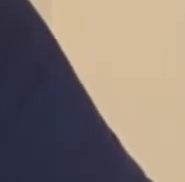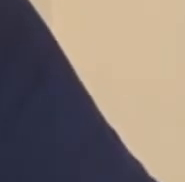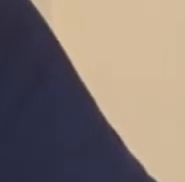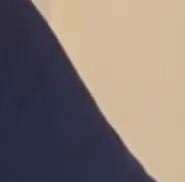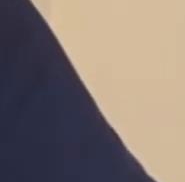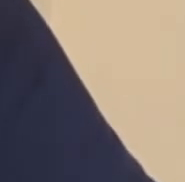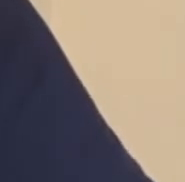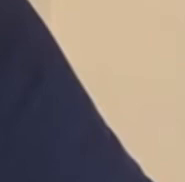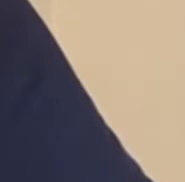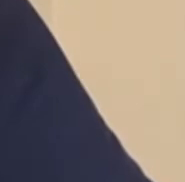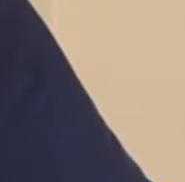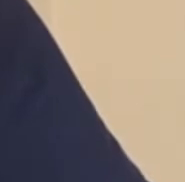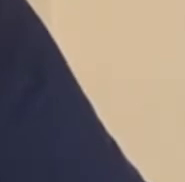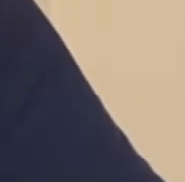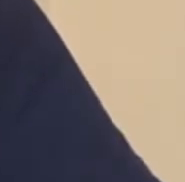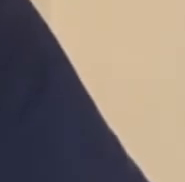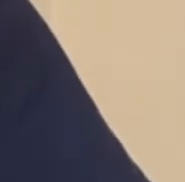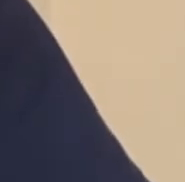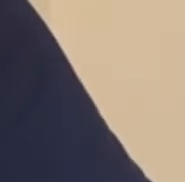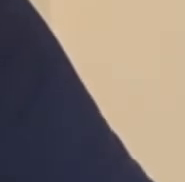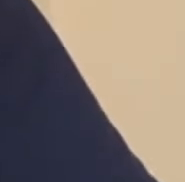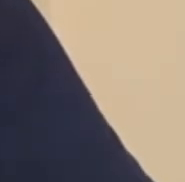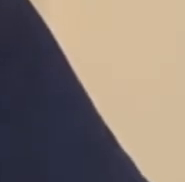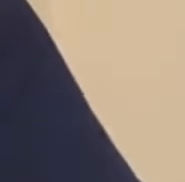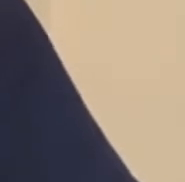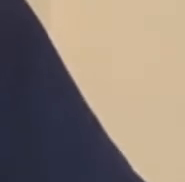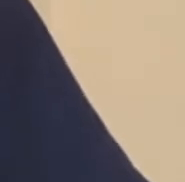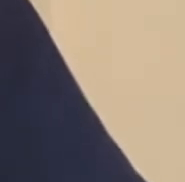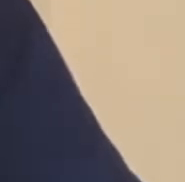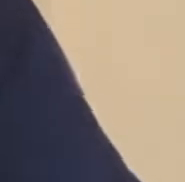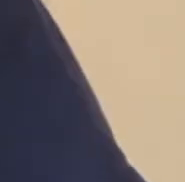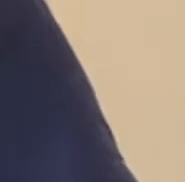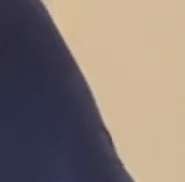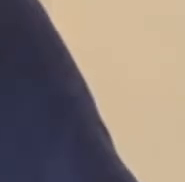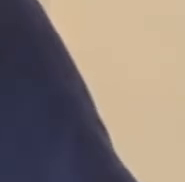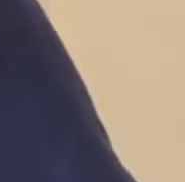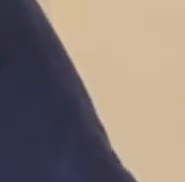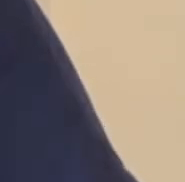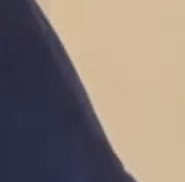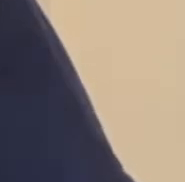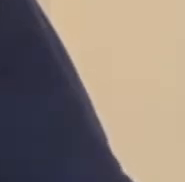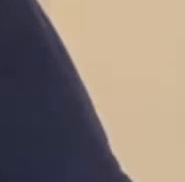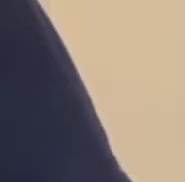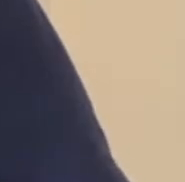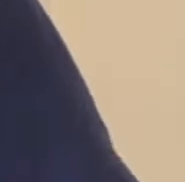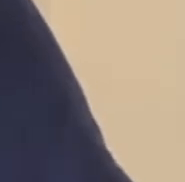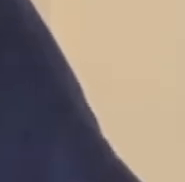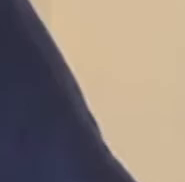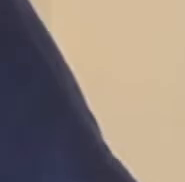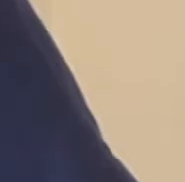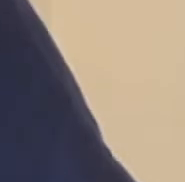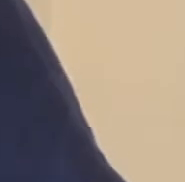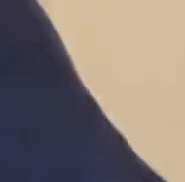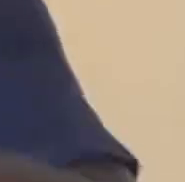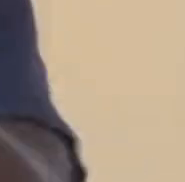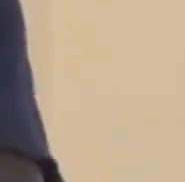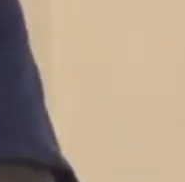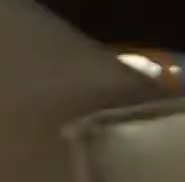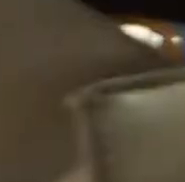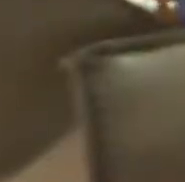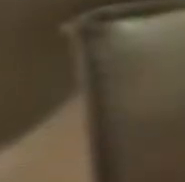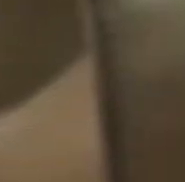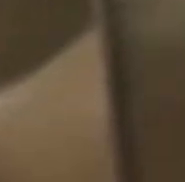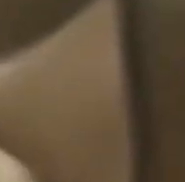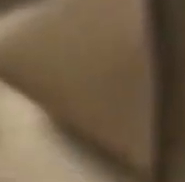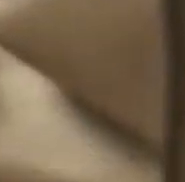stop. Because it's also a way of us passing that cultural knowledge, that traditional knowledge to the